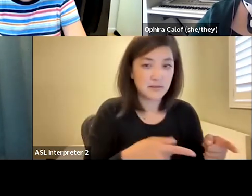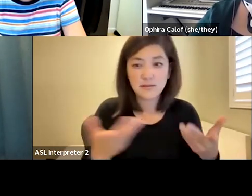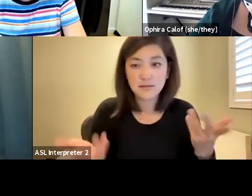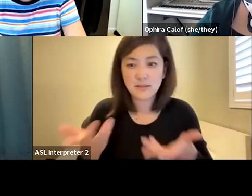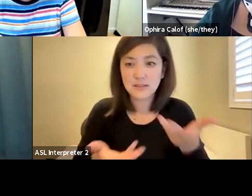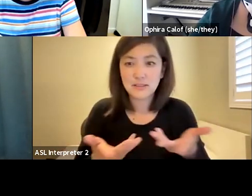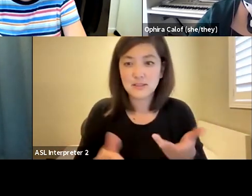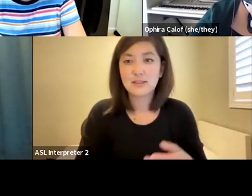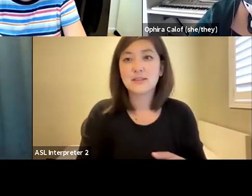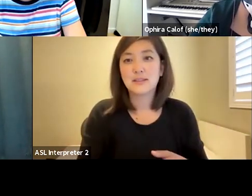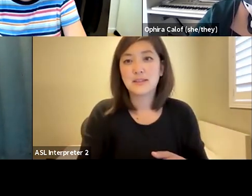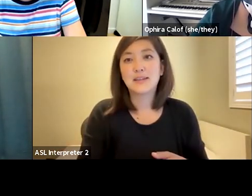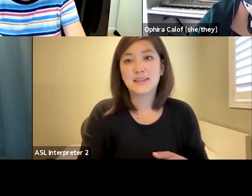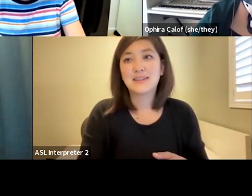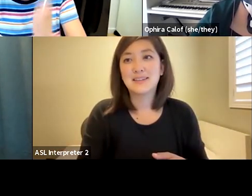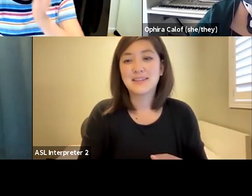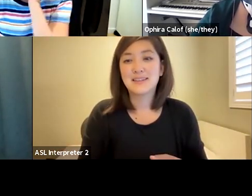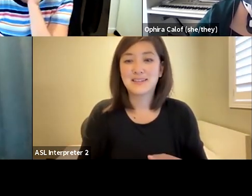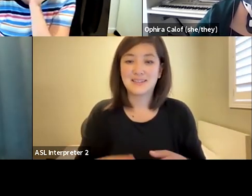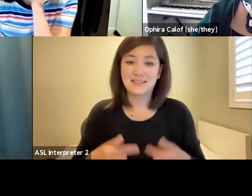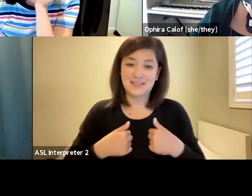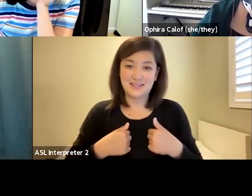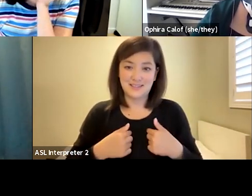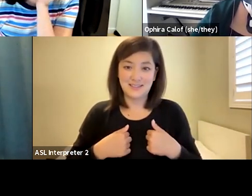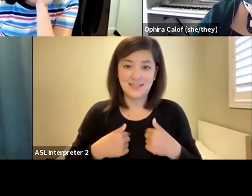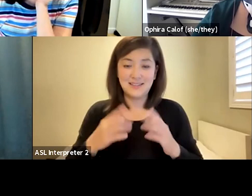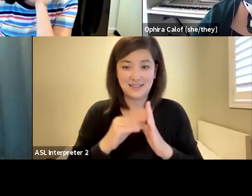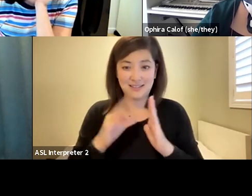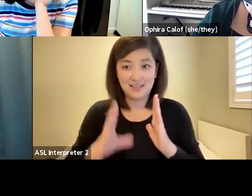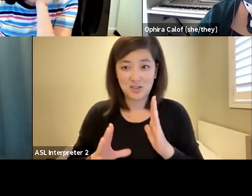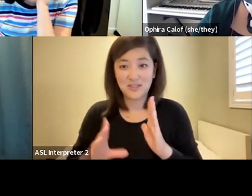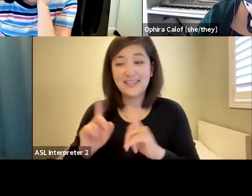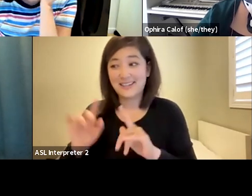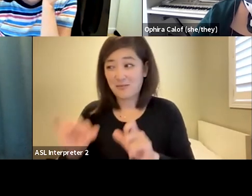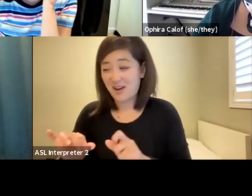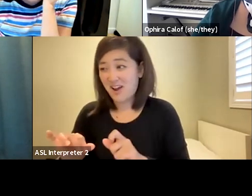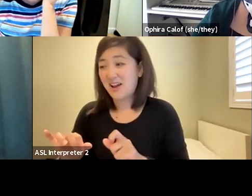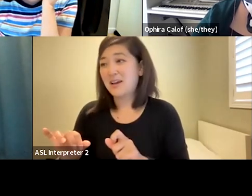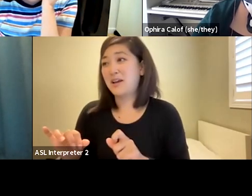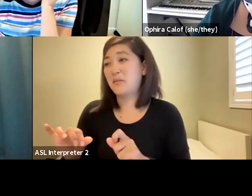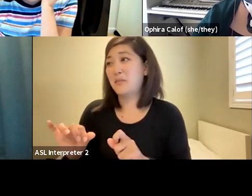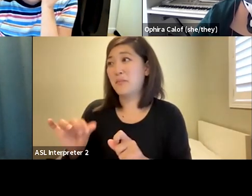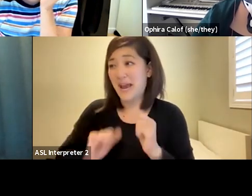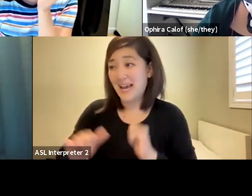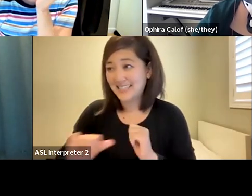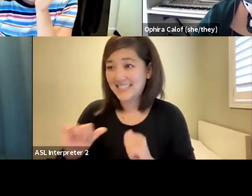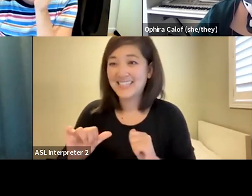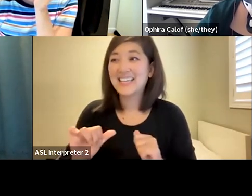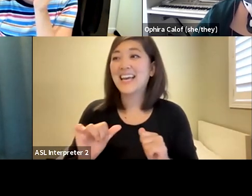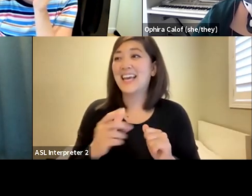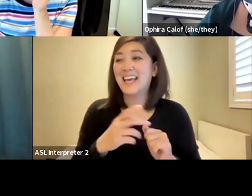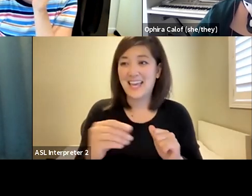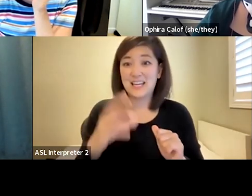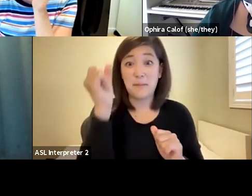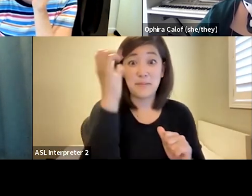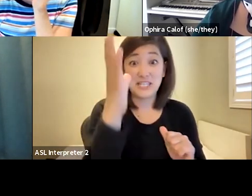Yeah, as someone who was a student while, you know, acting on shows and pitching shows, I'd say it really does at the